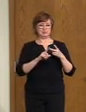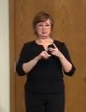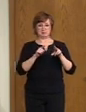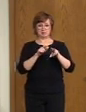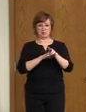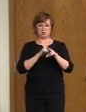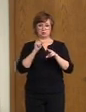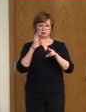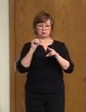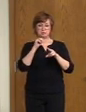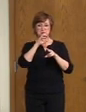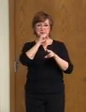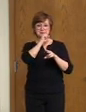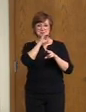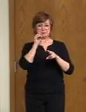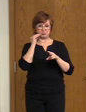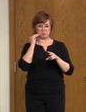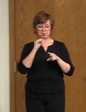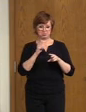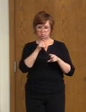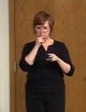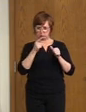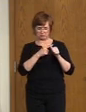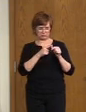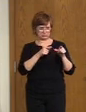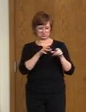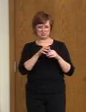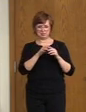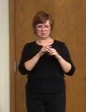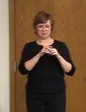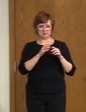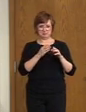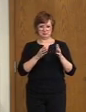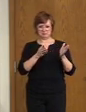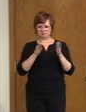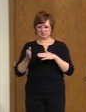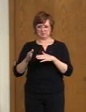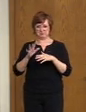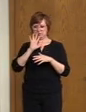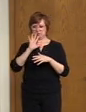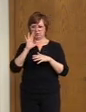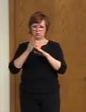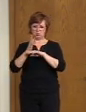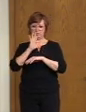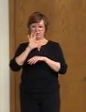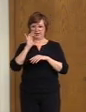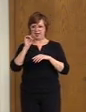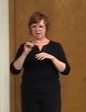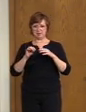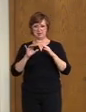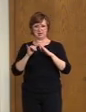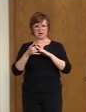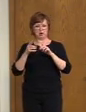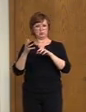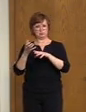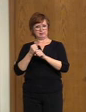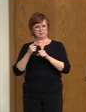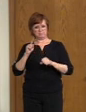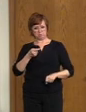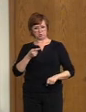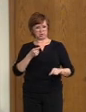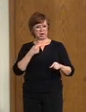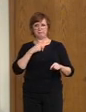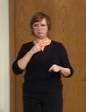care homes will get it first, and then later who in those 80-plus age groups gets it first and then gets it